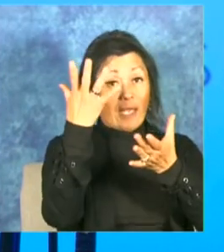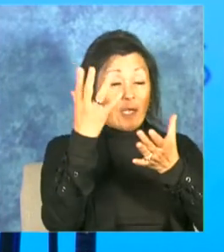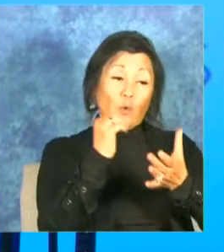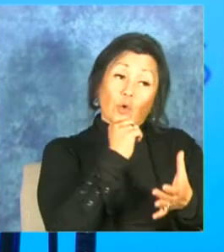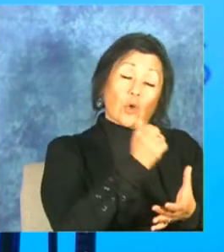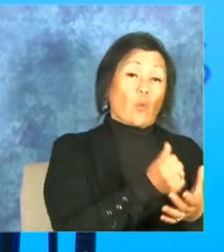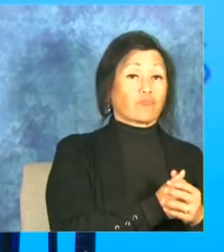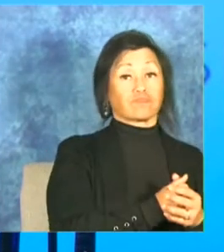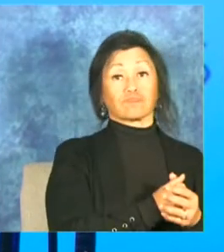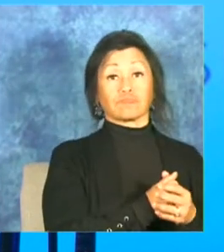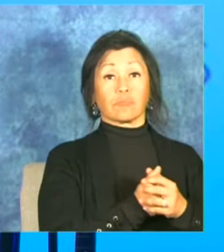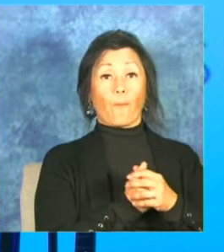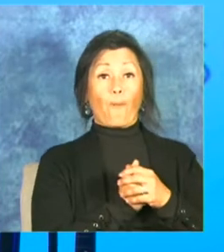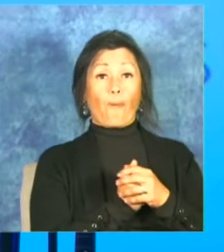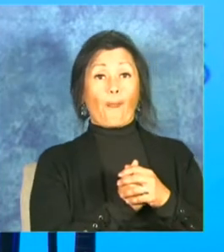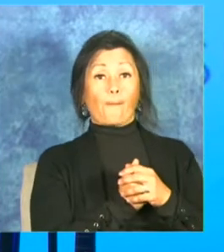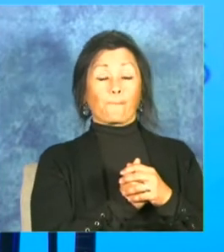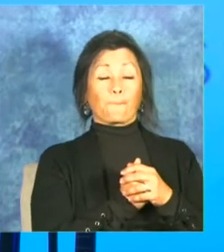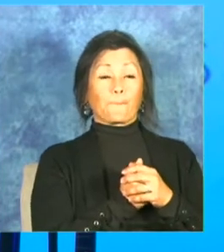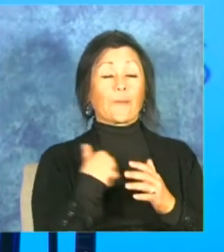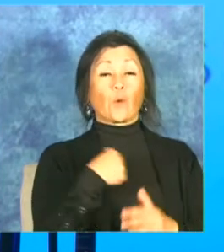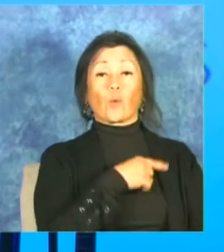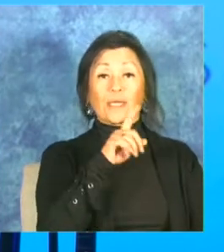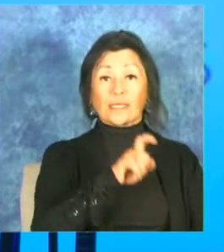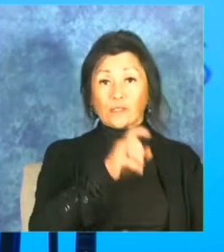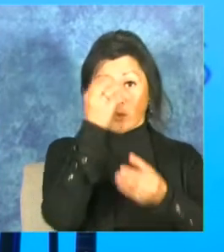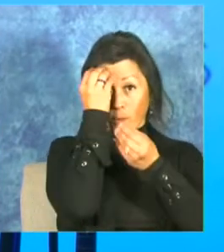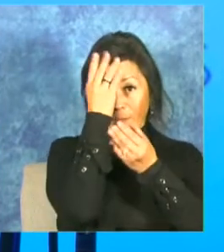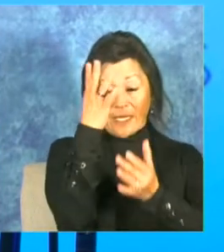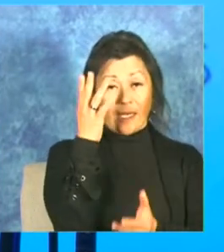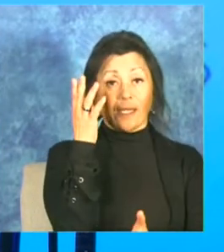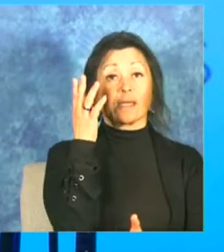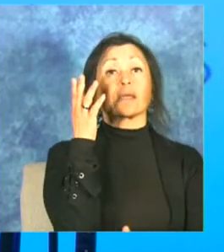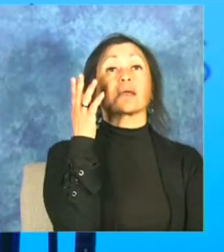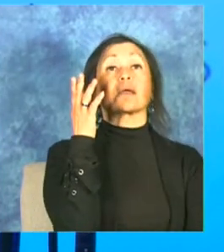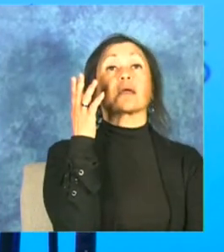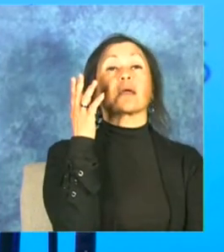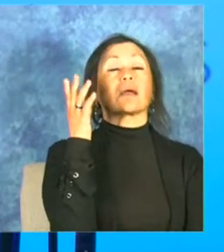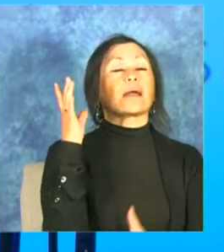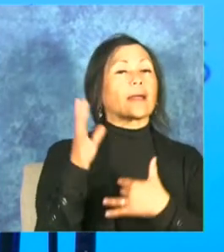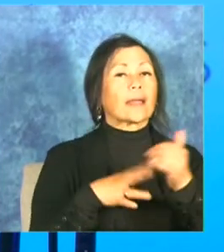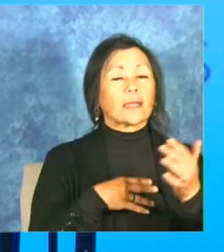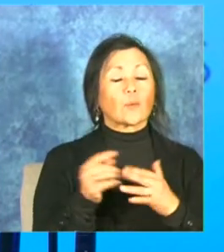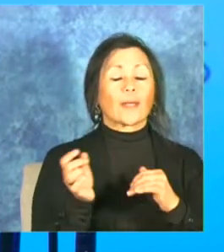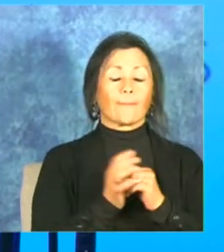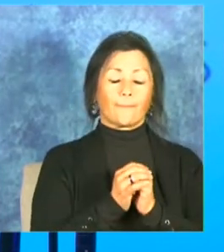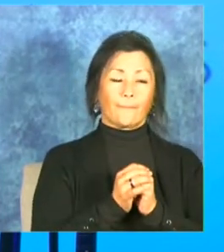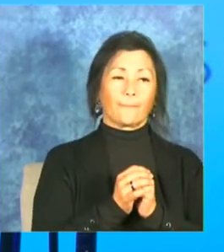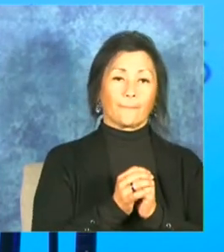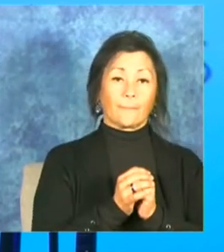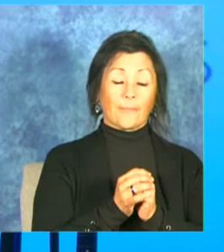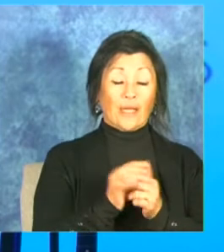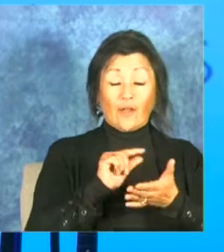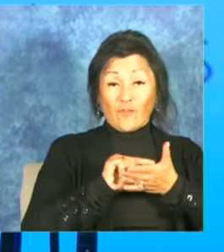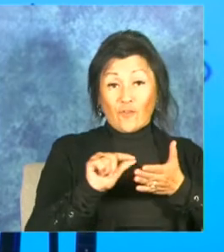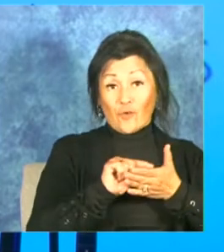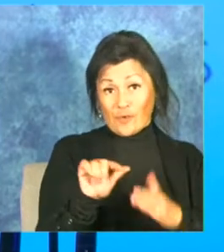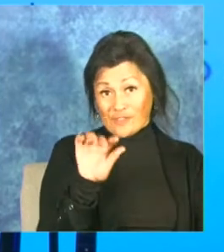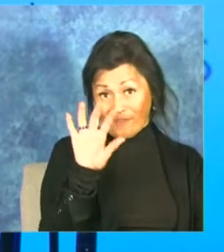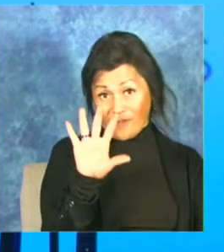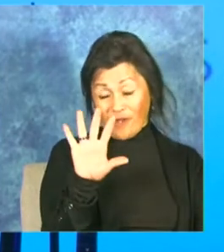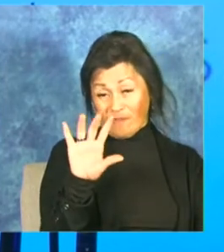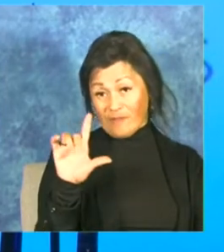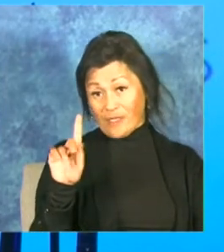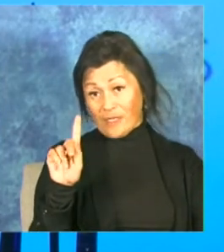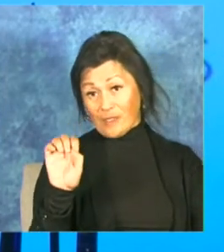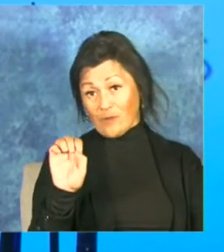don't do it. We need to do it anyway. In verse 5 of our text in